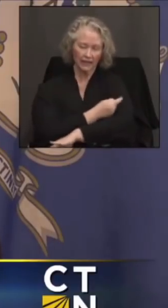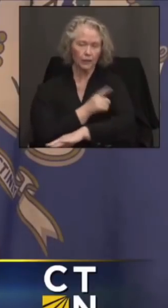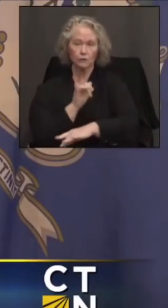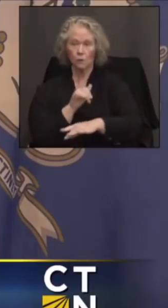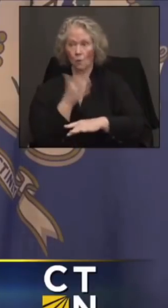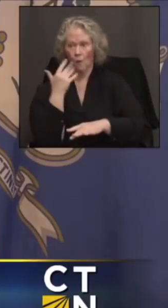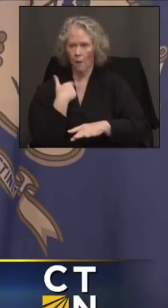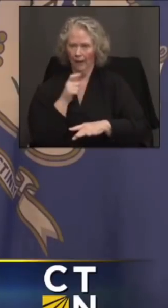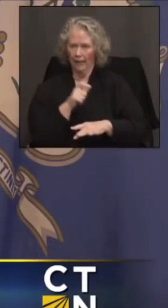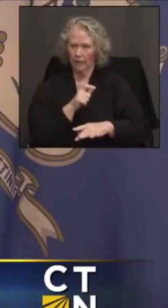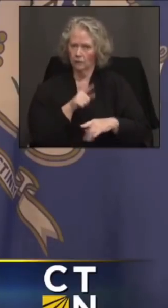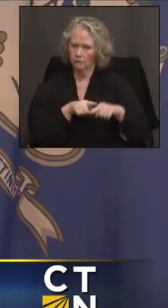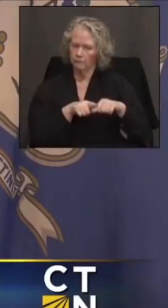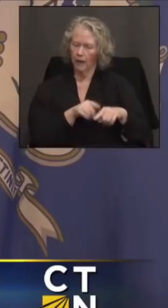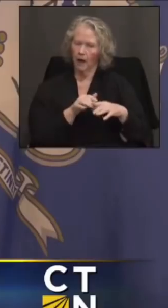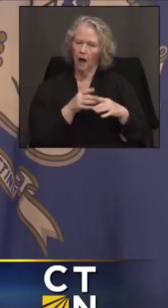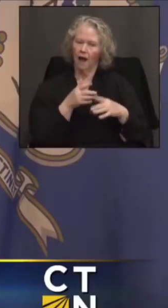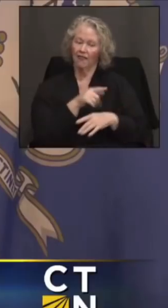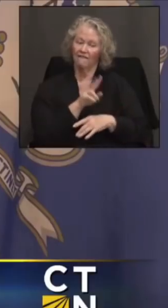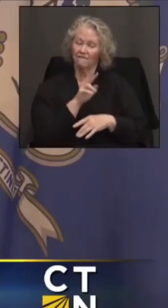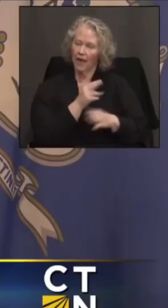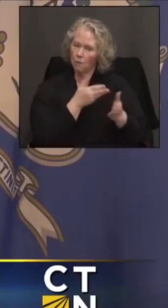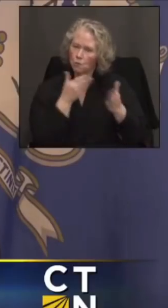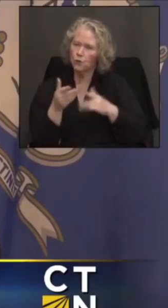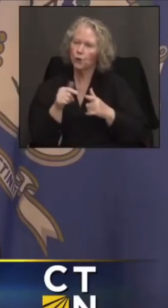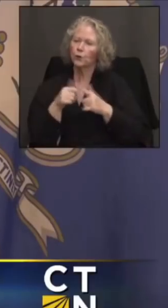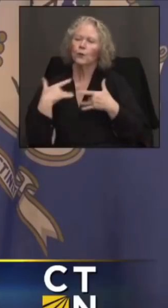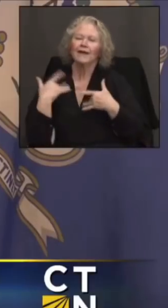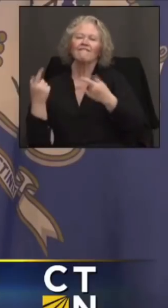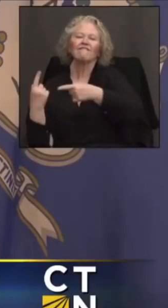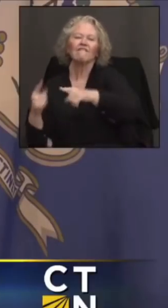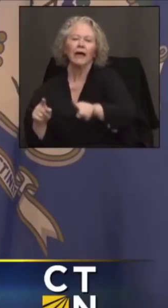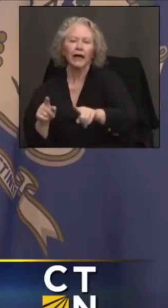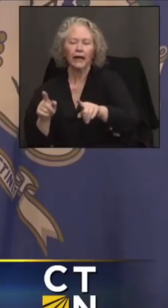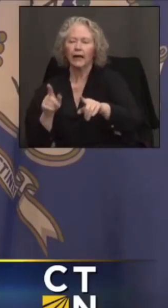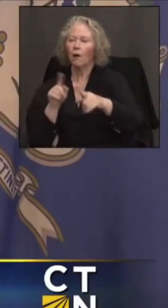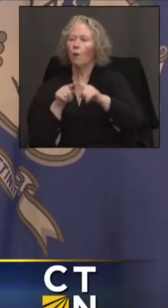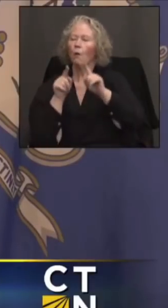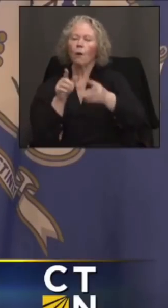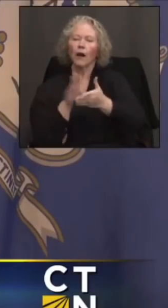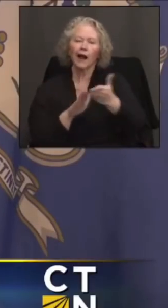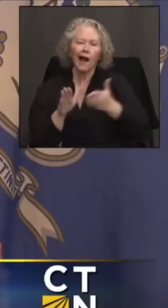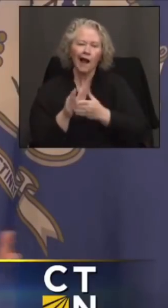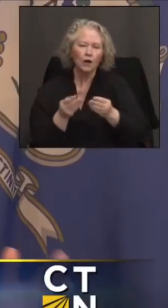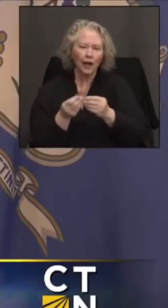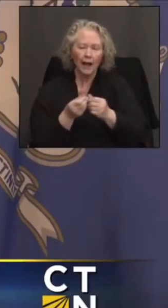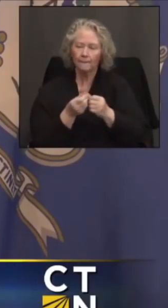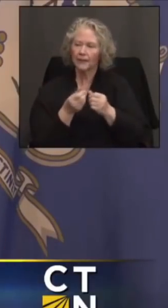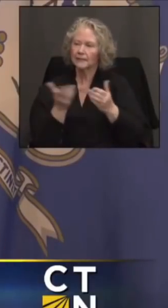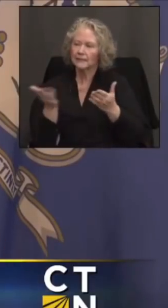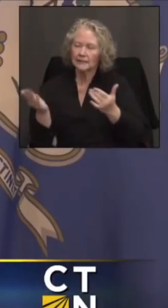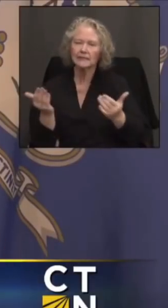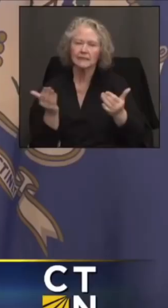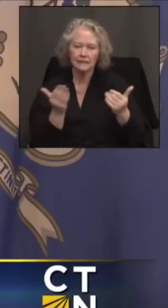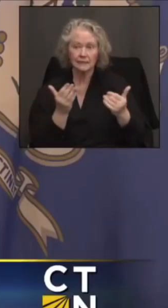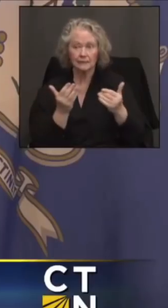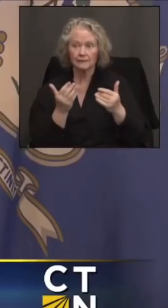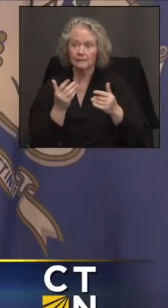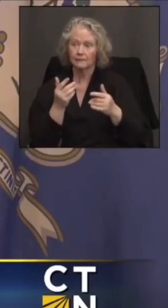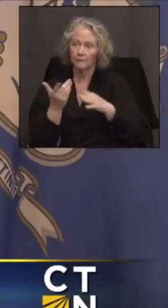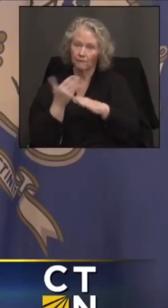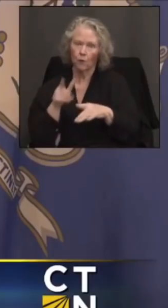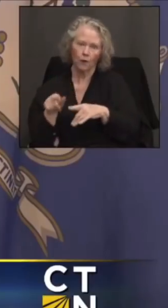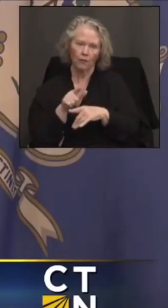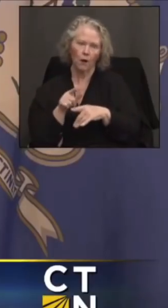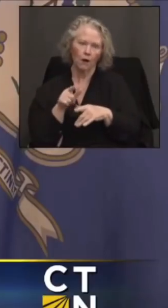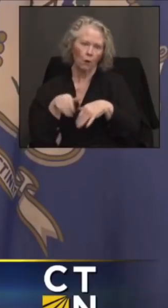the vans to those events where people are. We're going to be driving the vans to college campuses and get those kids vaccinated before they go.